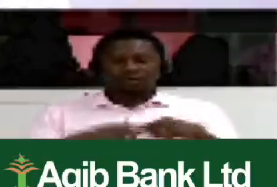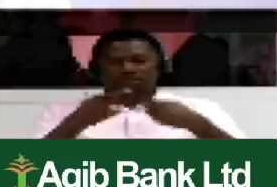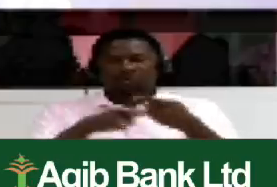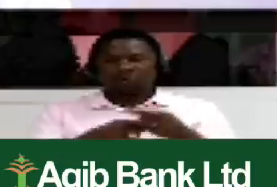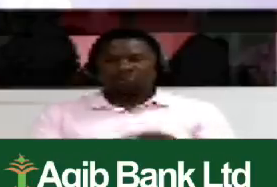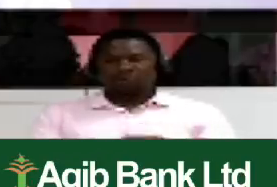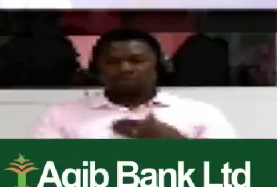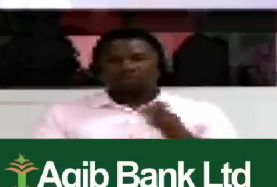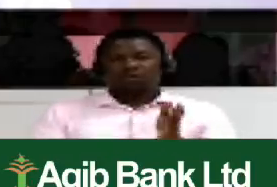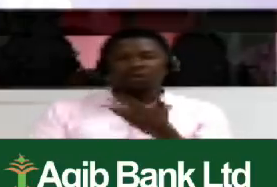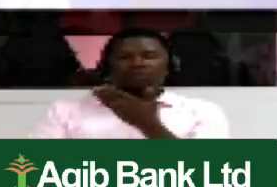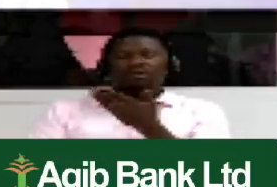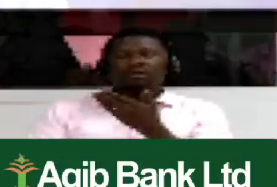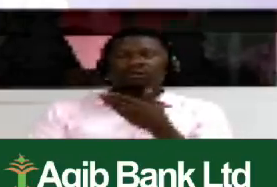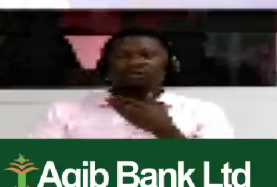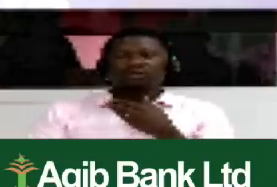Foster's